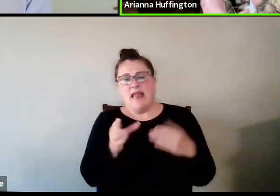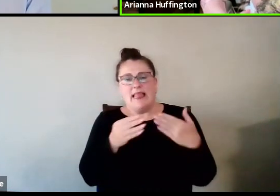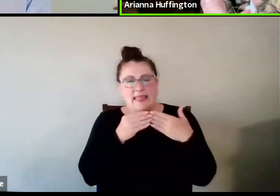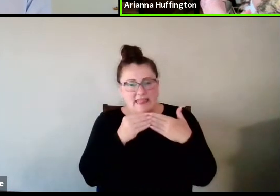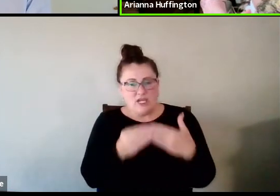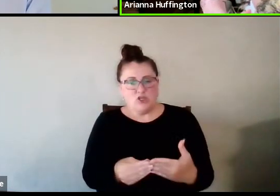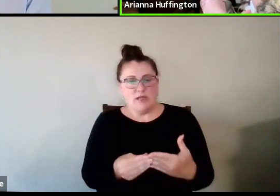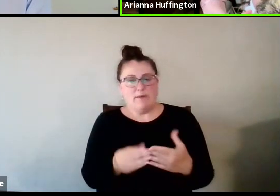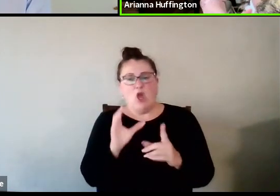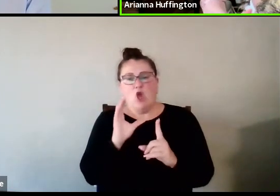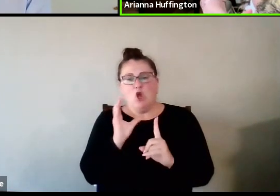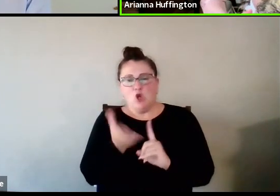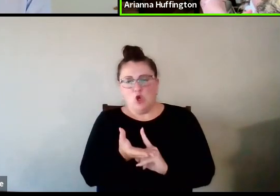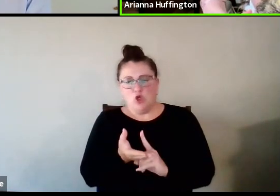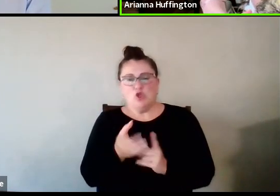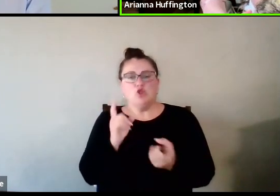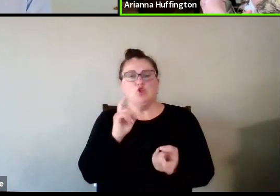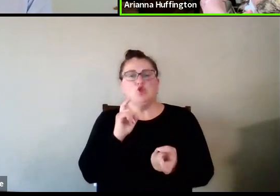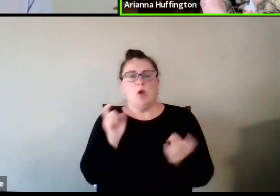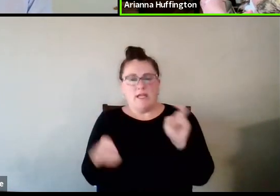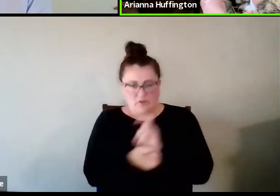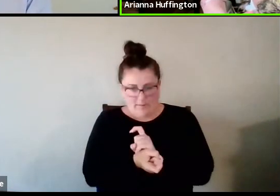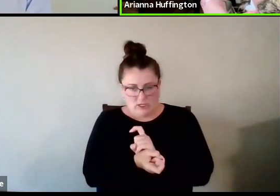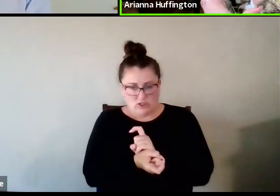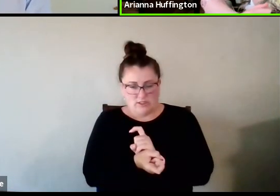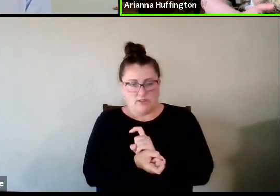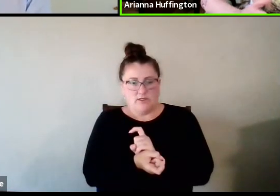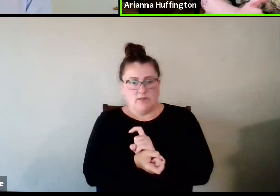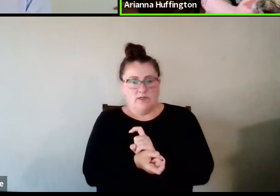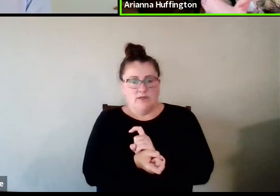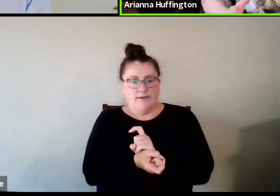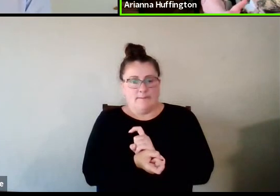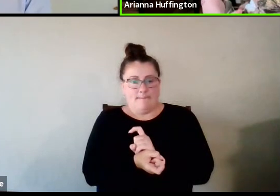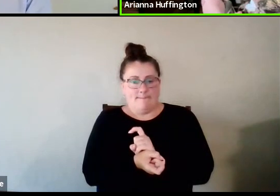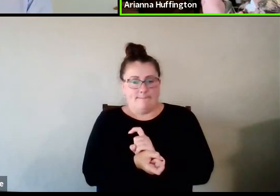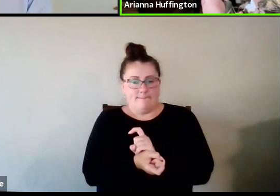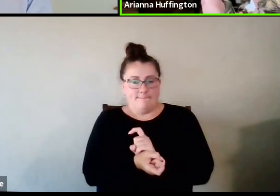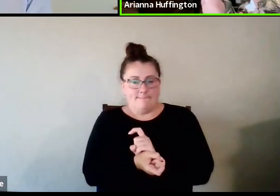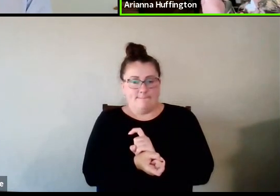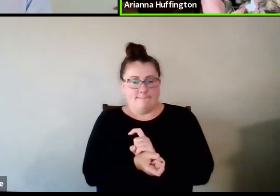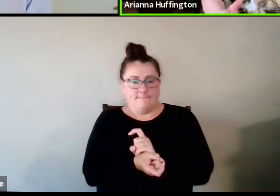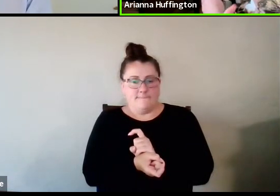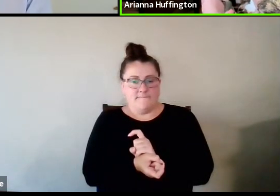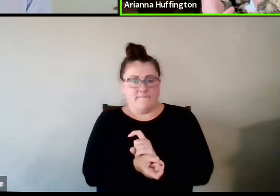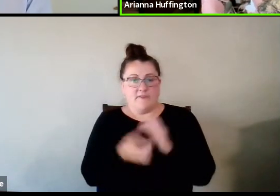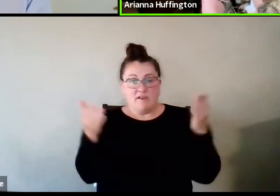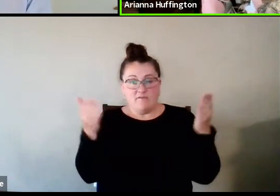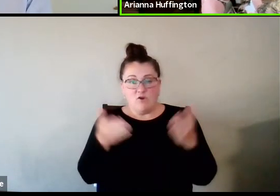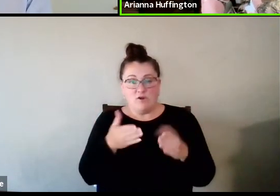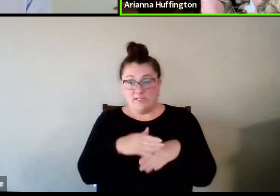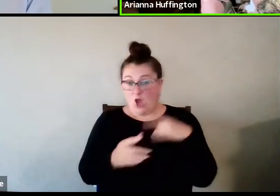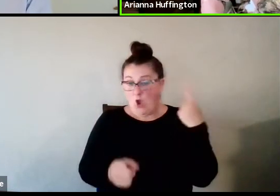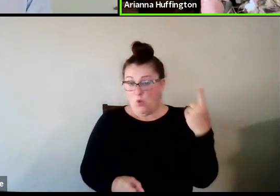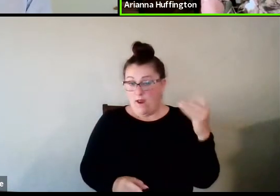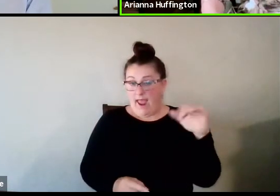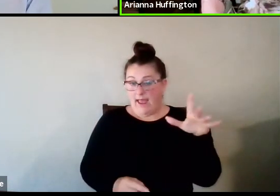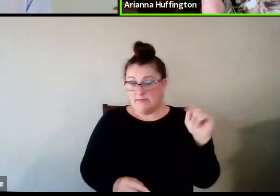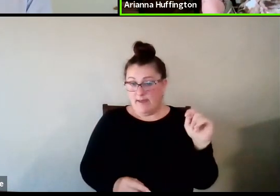leadership cultural transformation, and focusing just on one